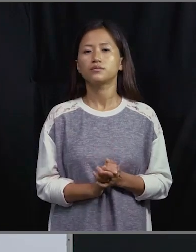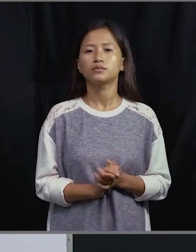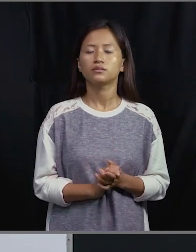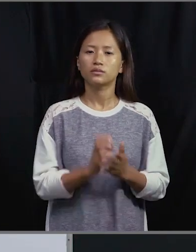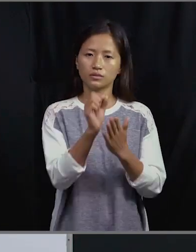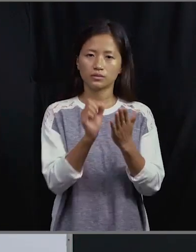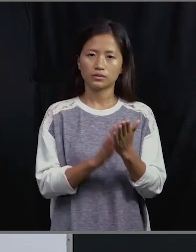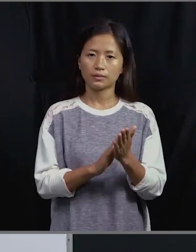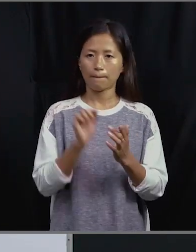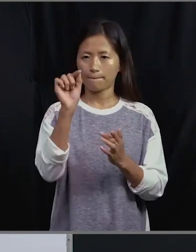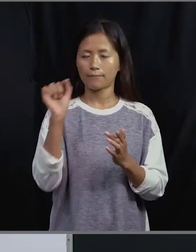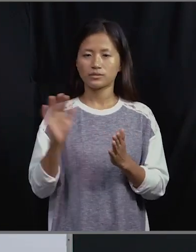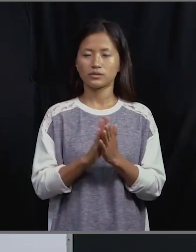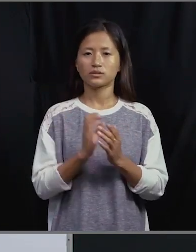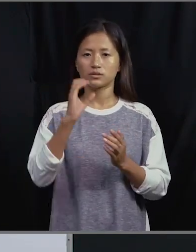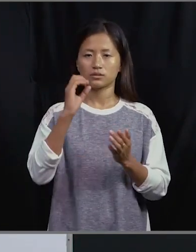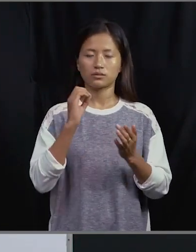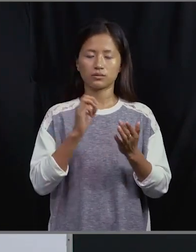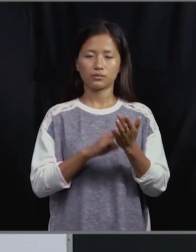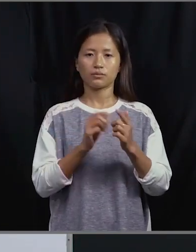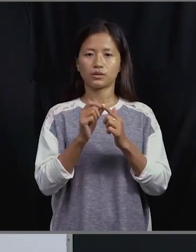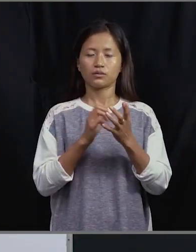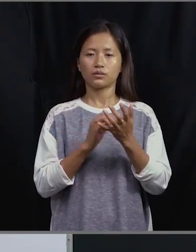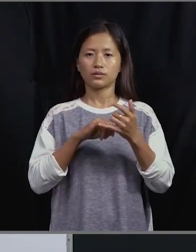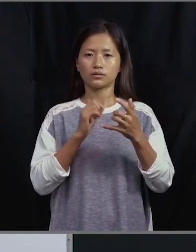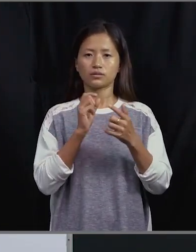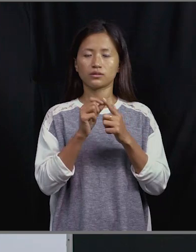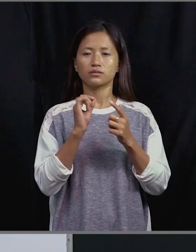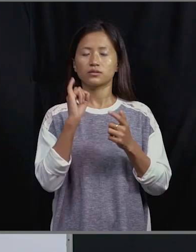we write down the percentage composition.